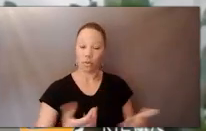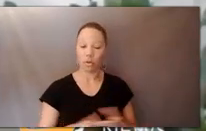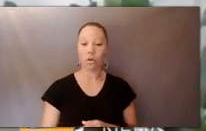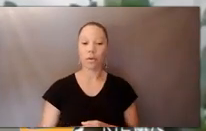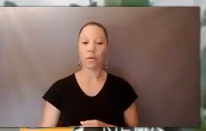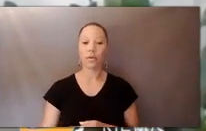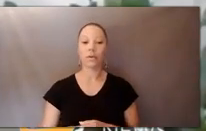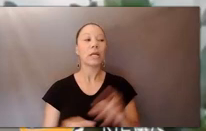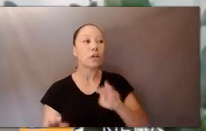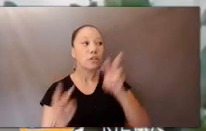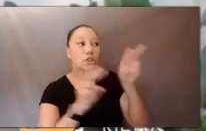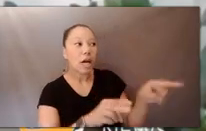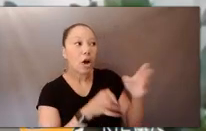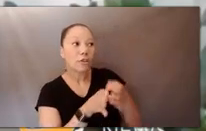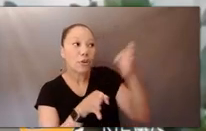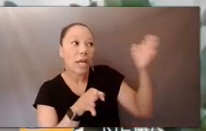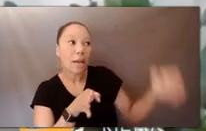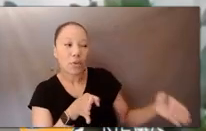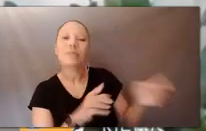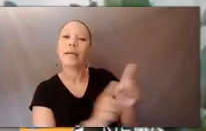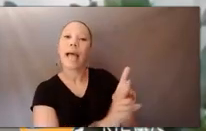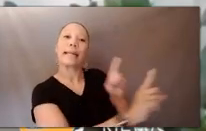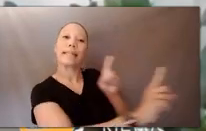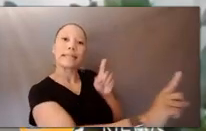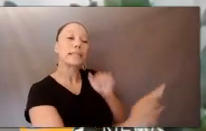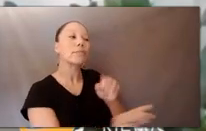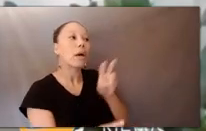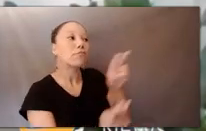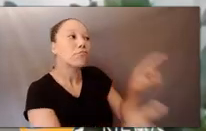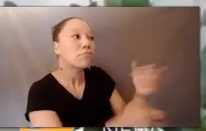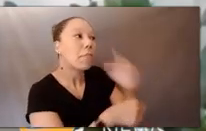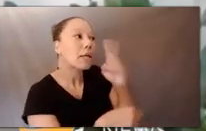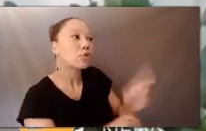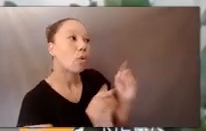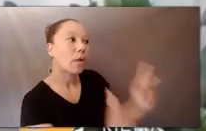on your neighbors and at a distance, of course. But again,